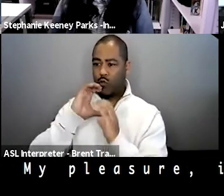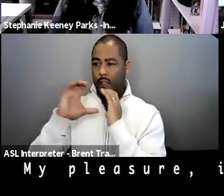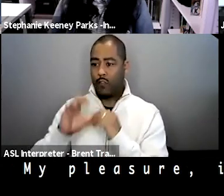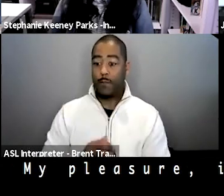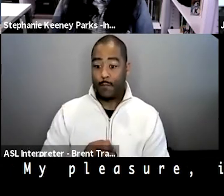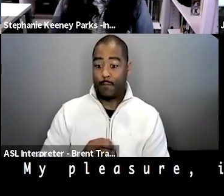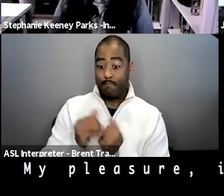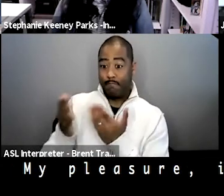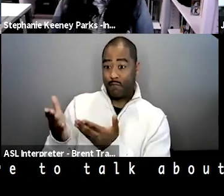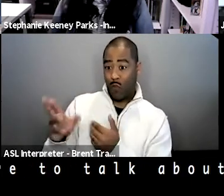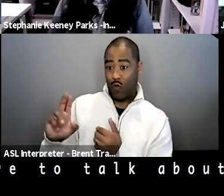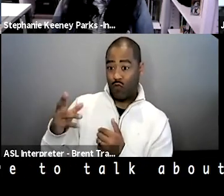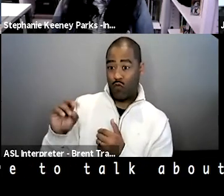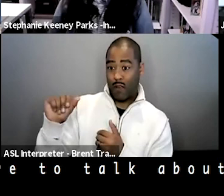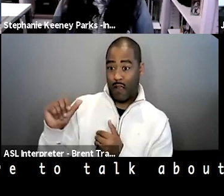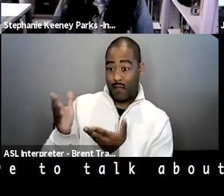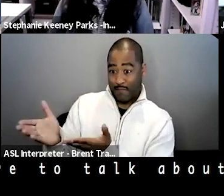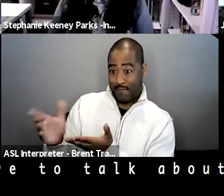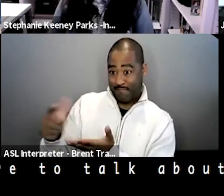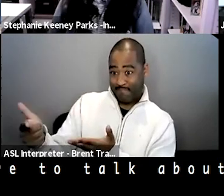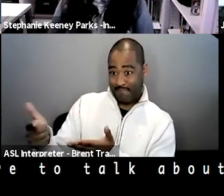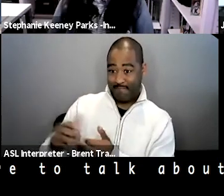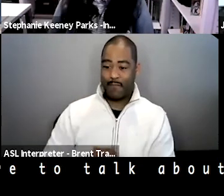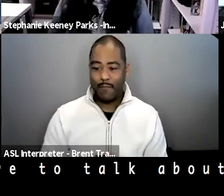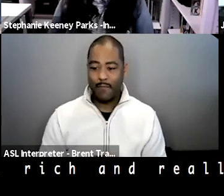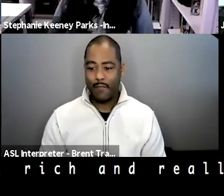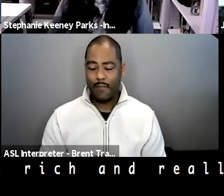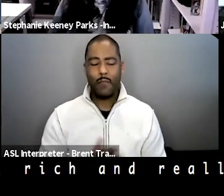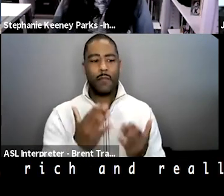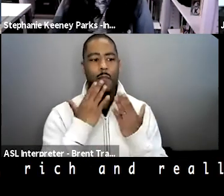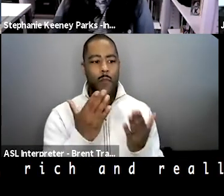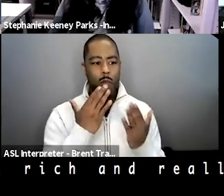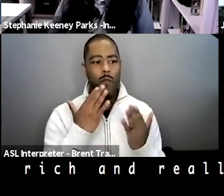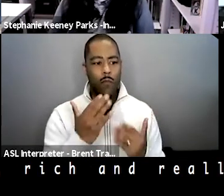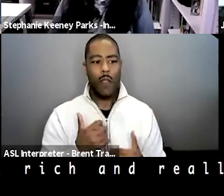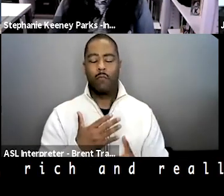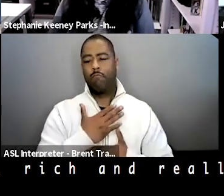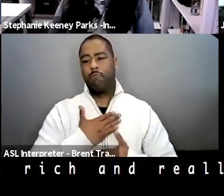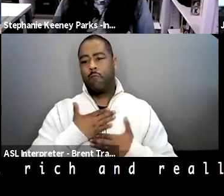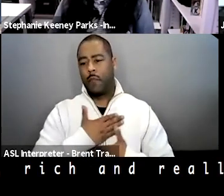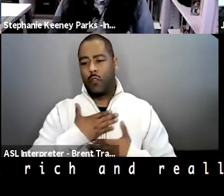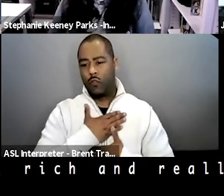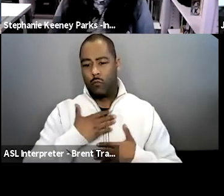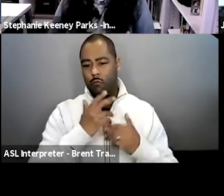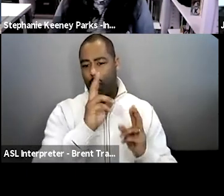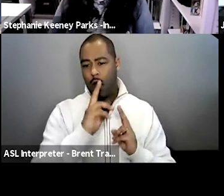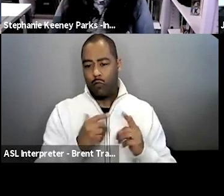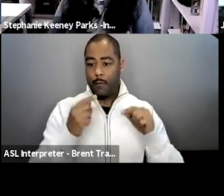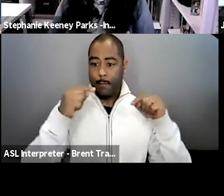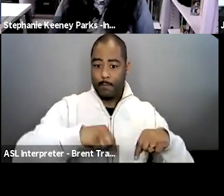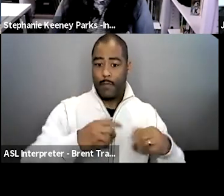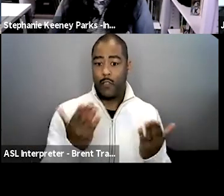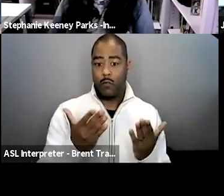our guests. My pleasure. Thank you, Katka. It is a great pleasure to be here to talk about a really